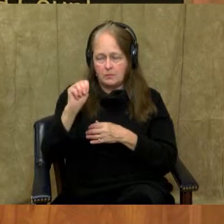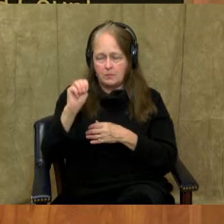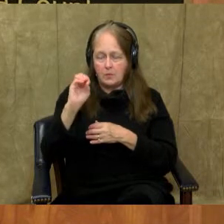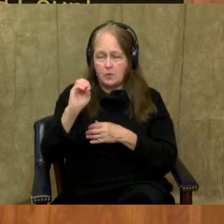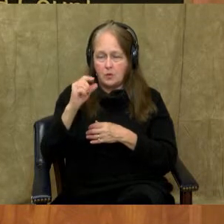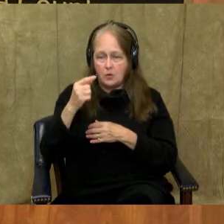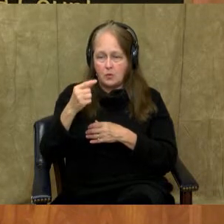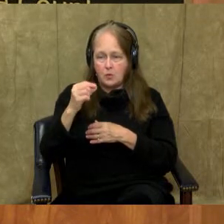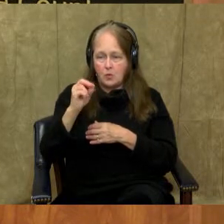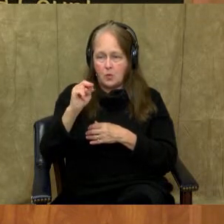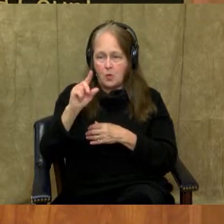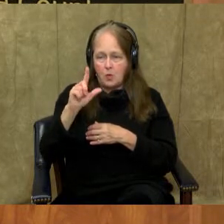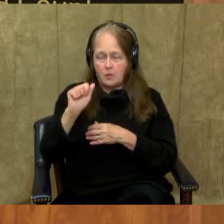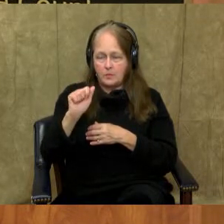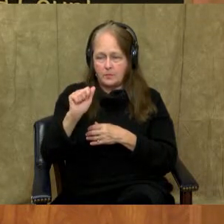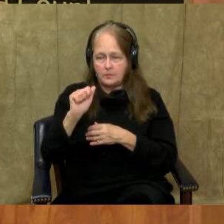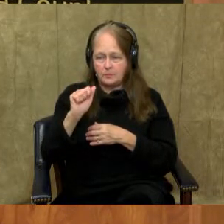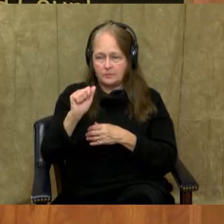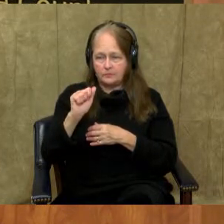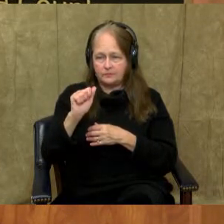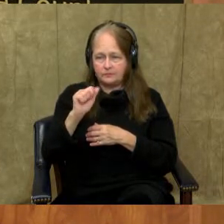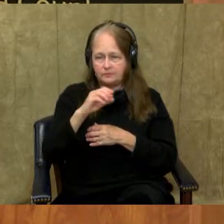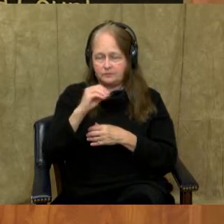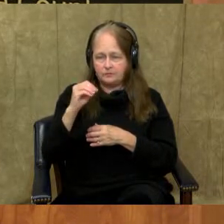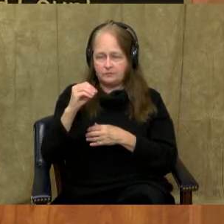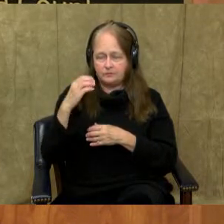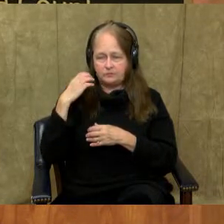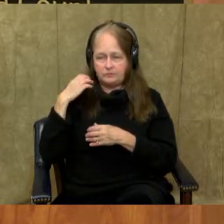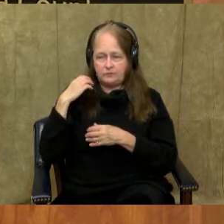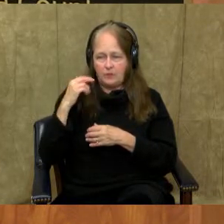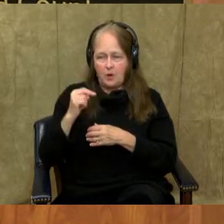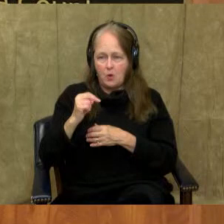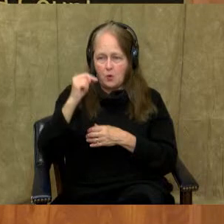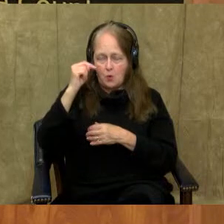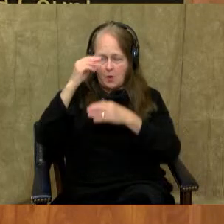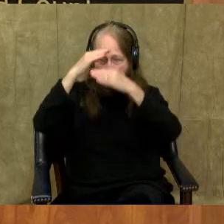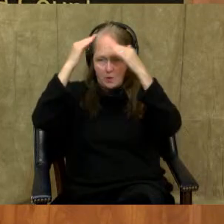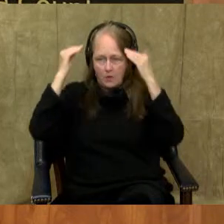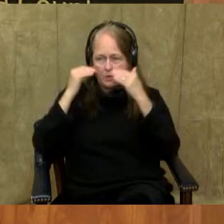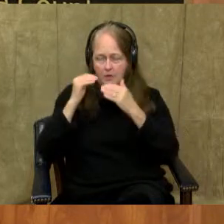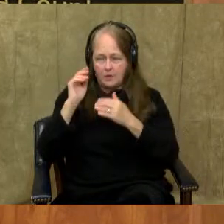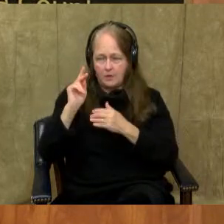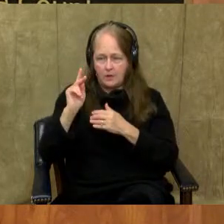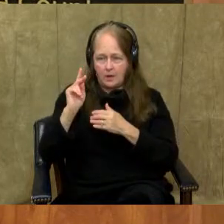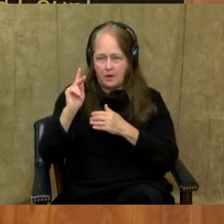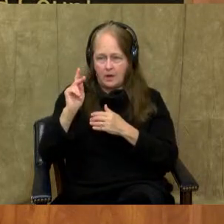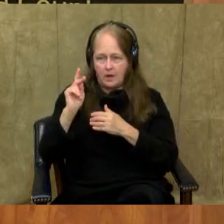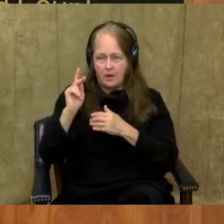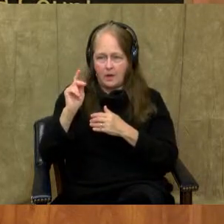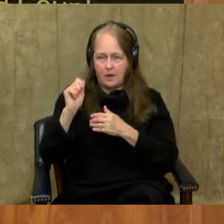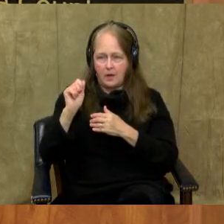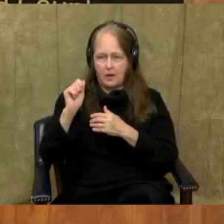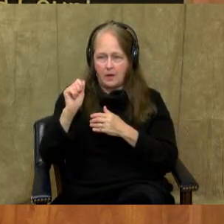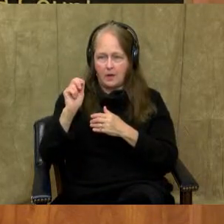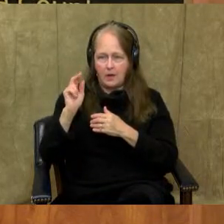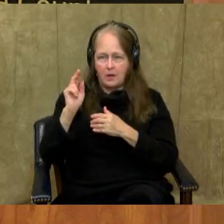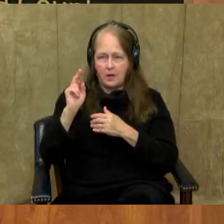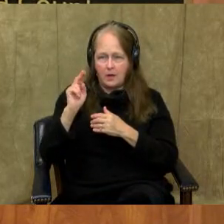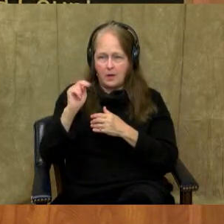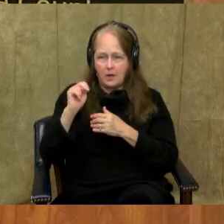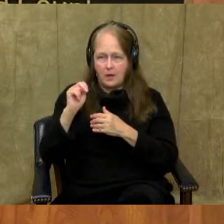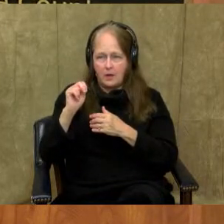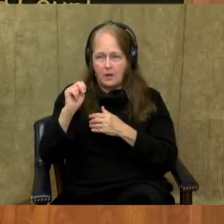is Ulaanbaatar. The capital of North Korea is Pyongyang. Capital of South Korea